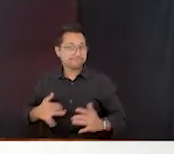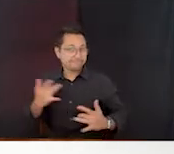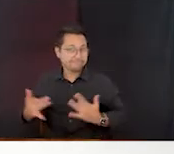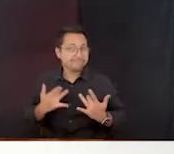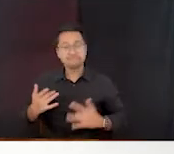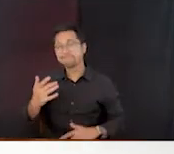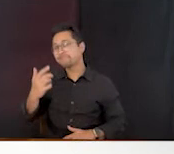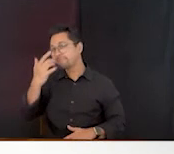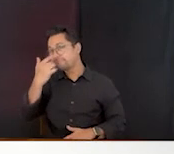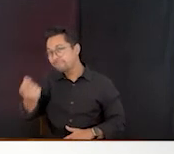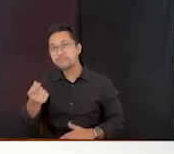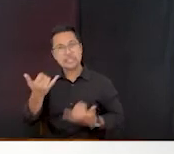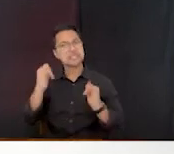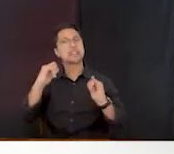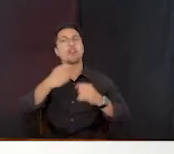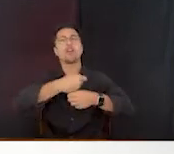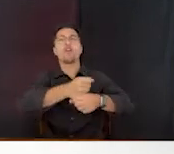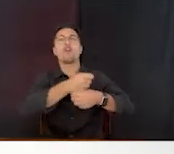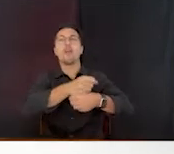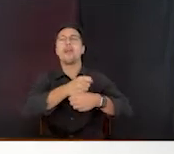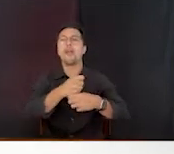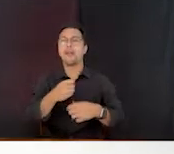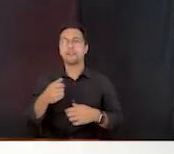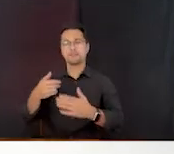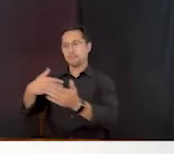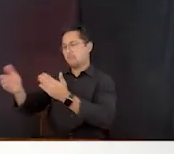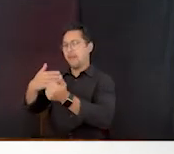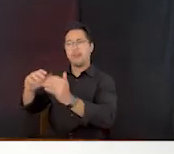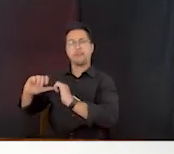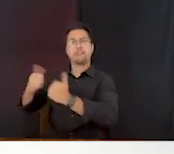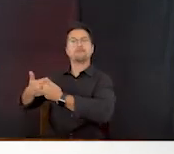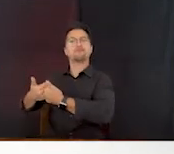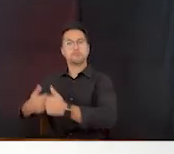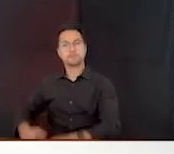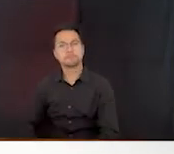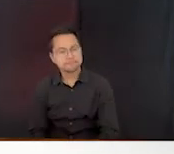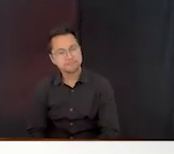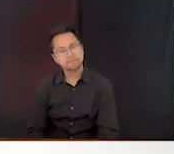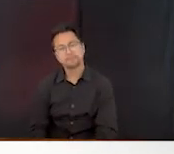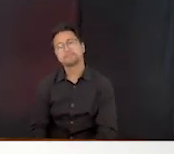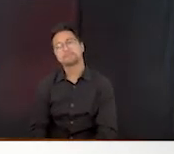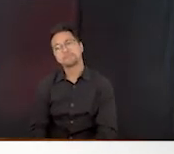experience to still create despite these challenges.